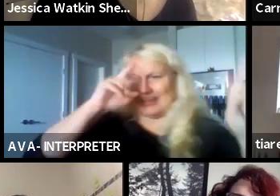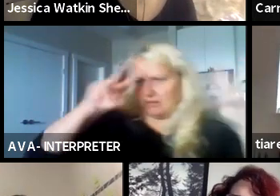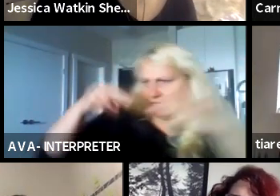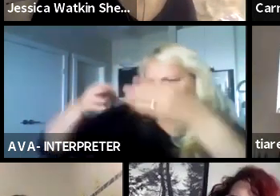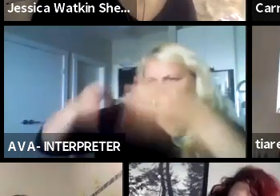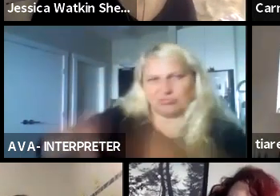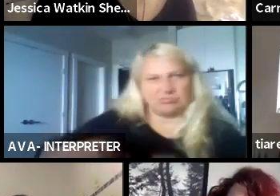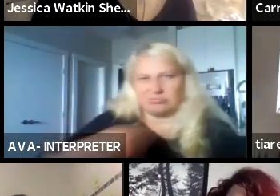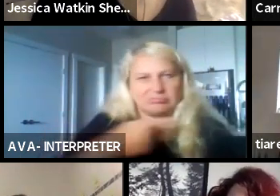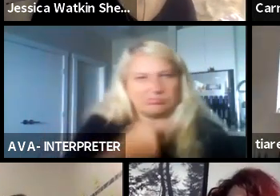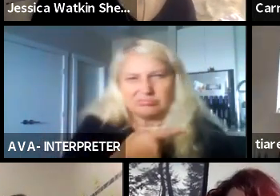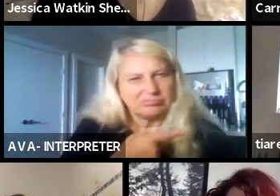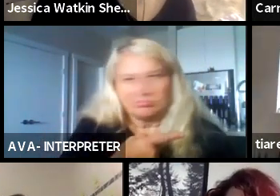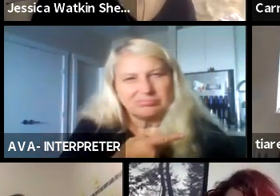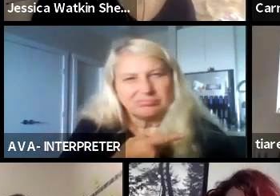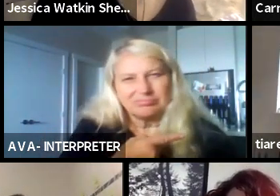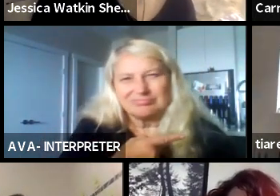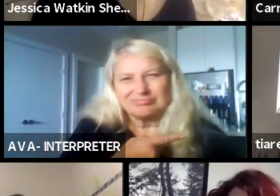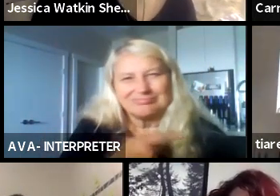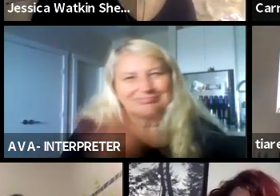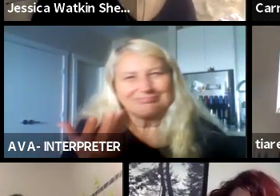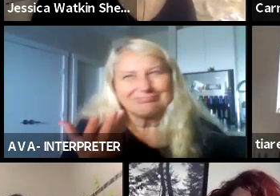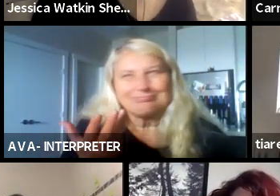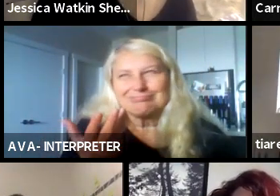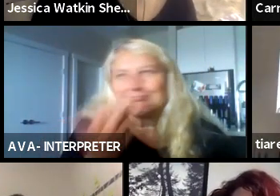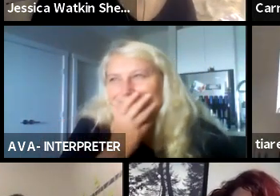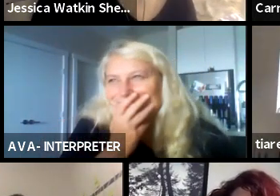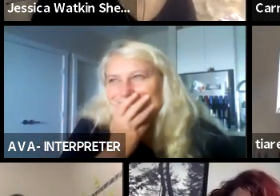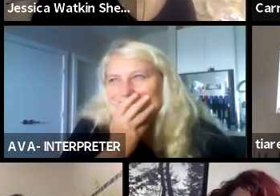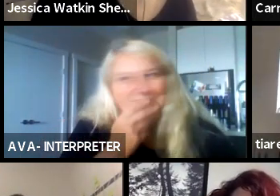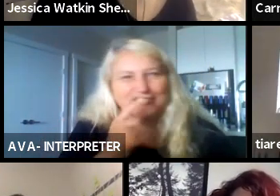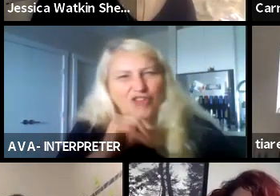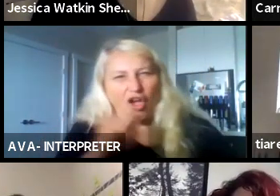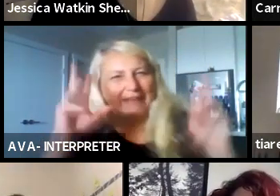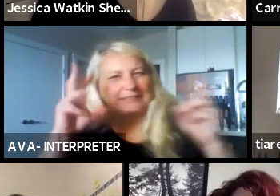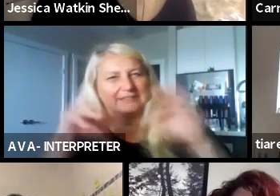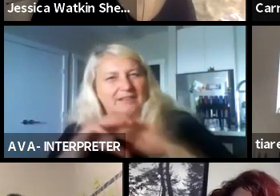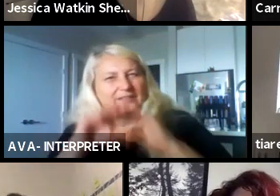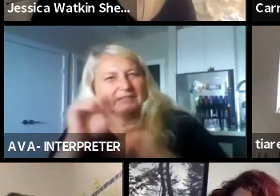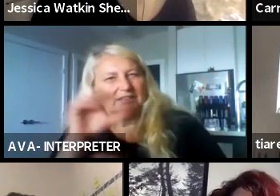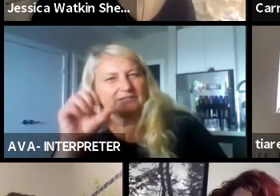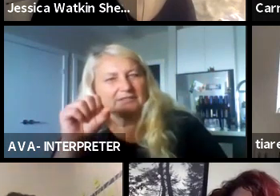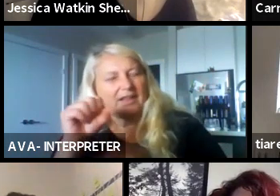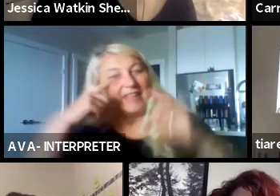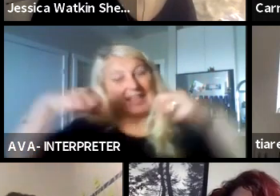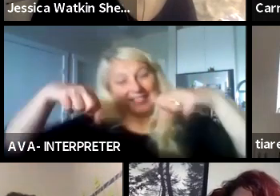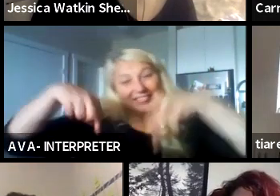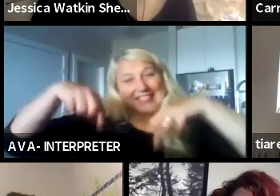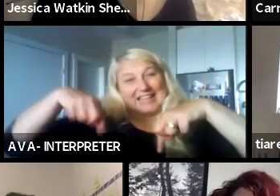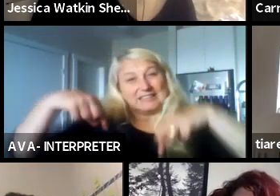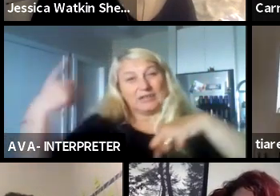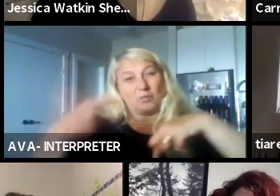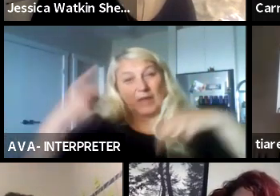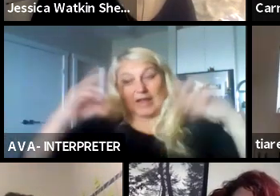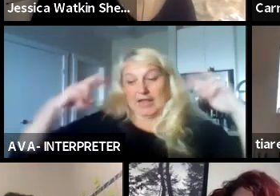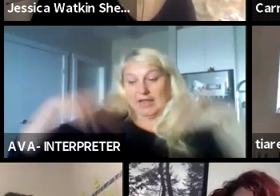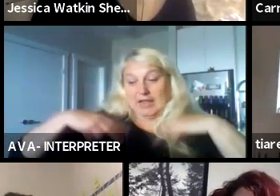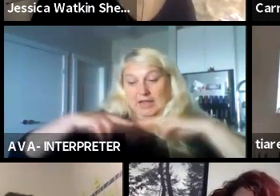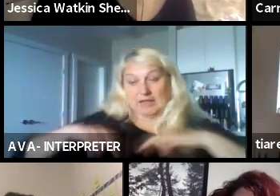this idea that part of doing these check-ins is for me